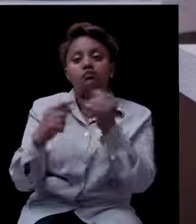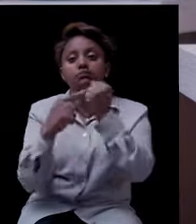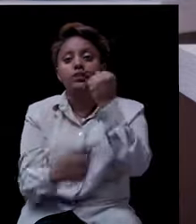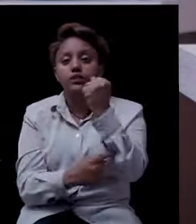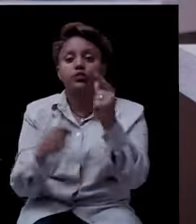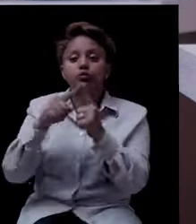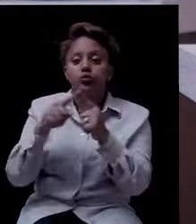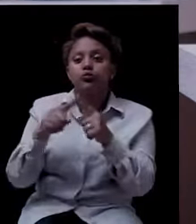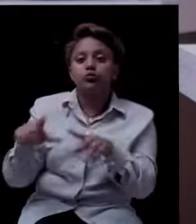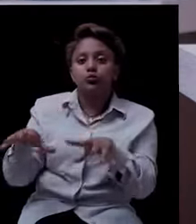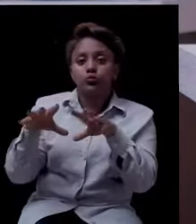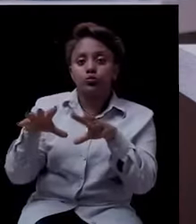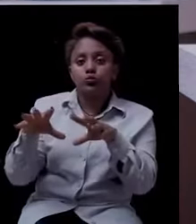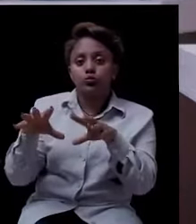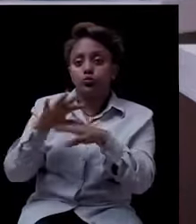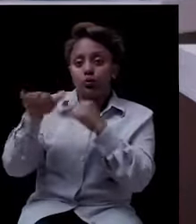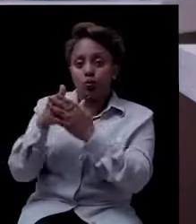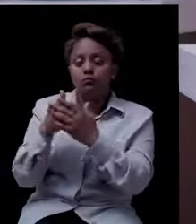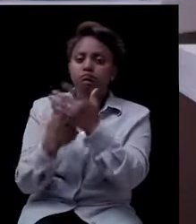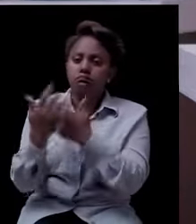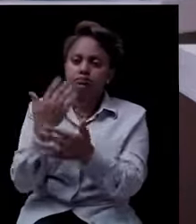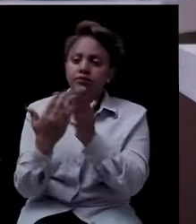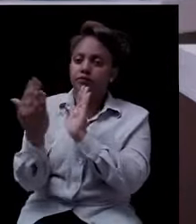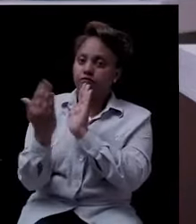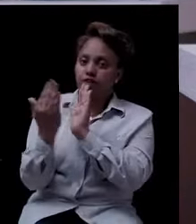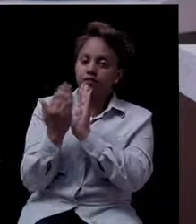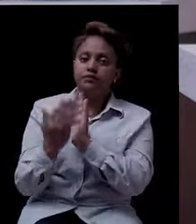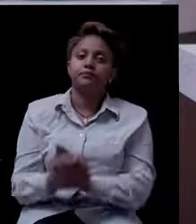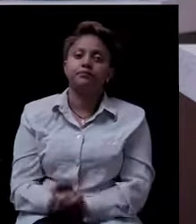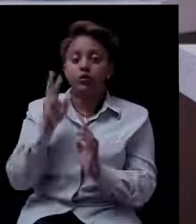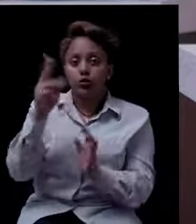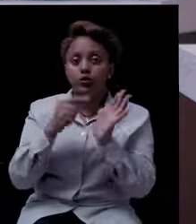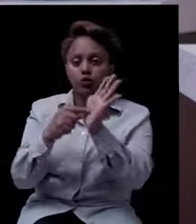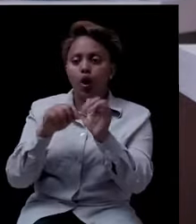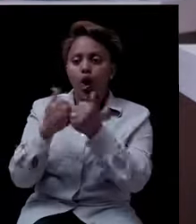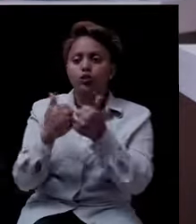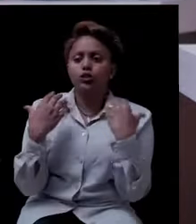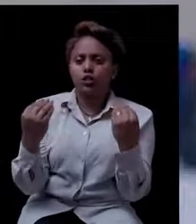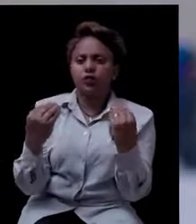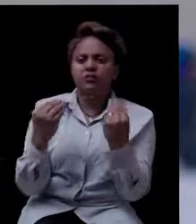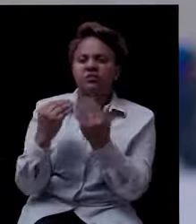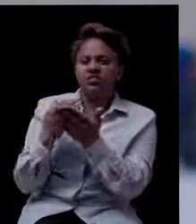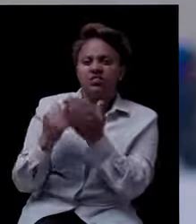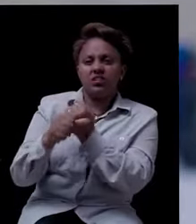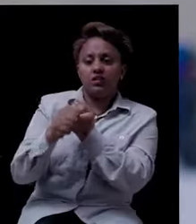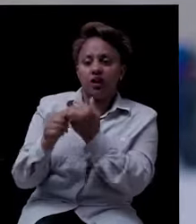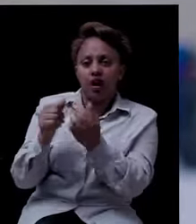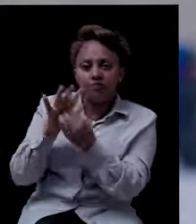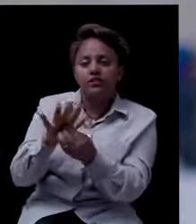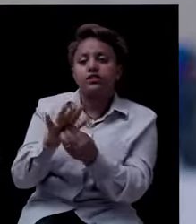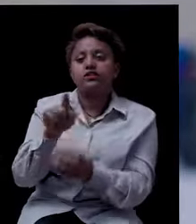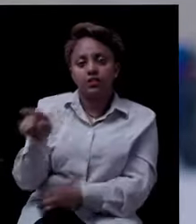of data breach. So you need to equip staff with the knowledge to deal with the threats they face. Training courses will